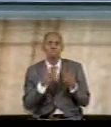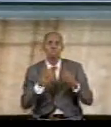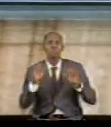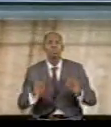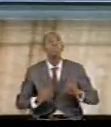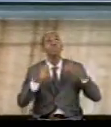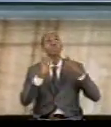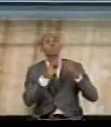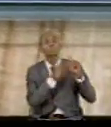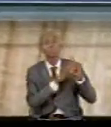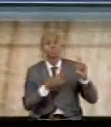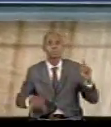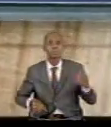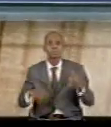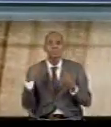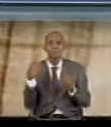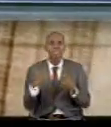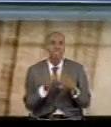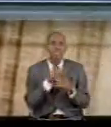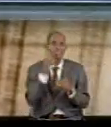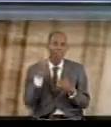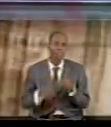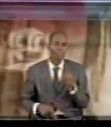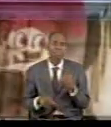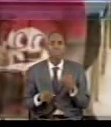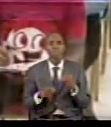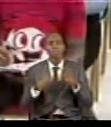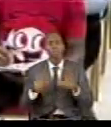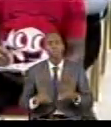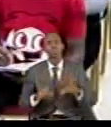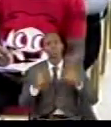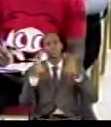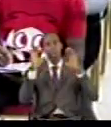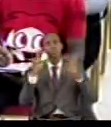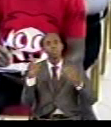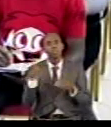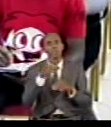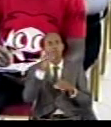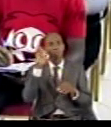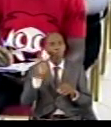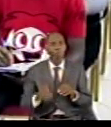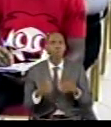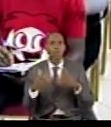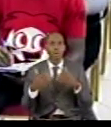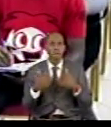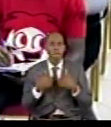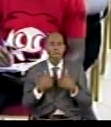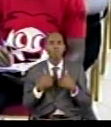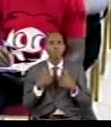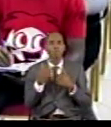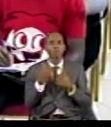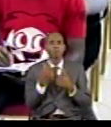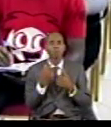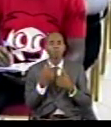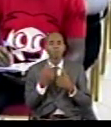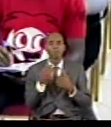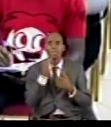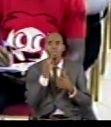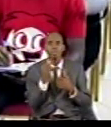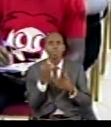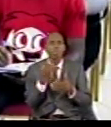Lord, the final consideration you should have is, what fruit am